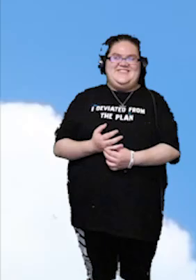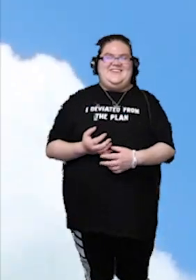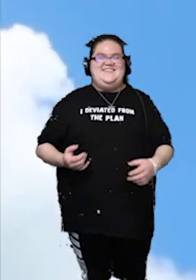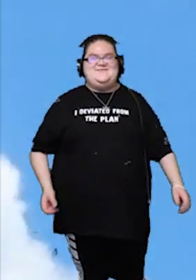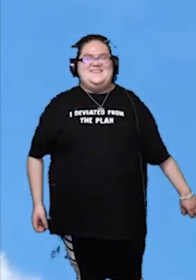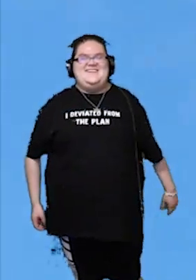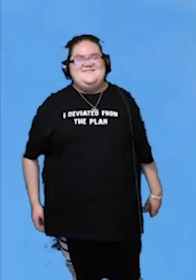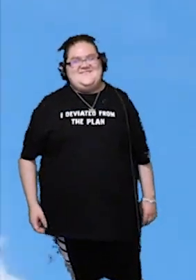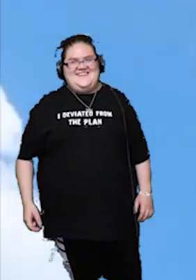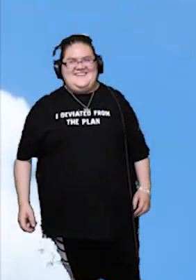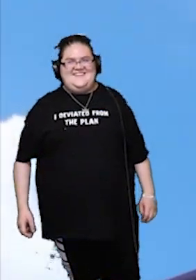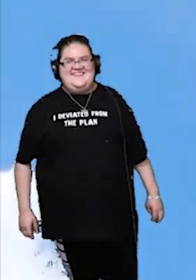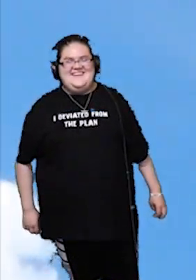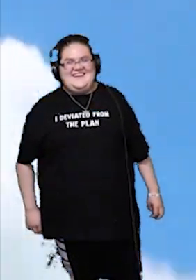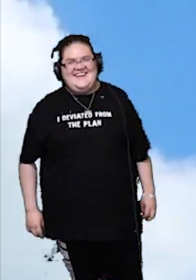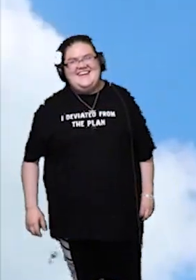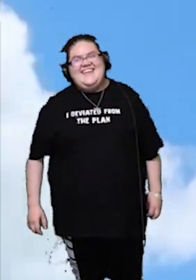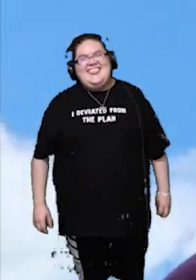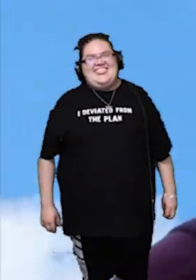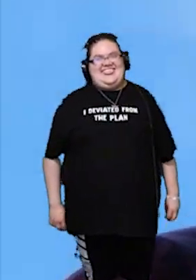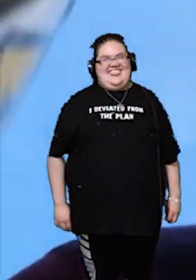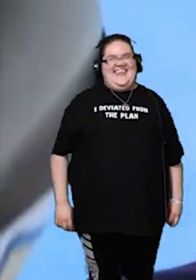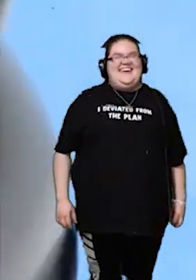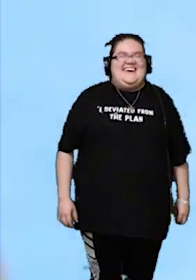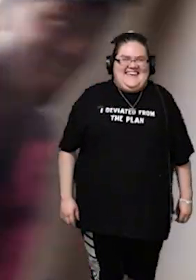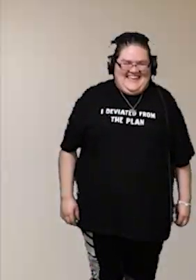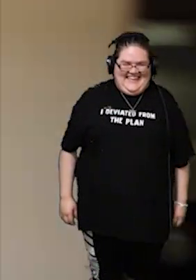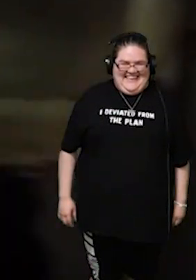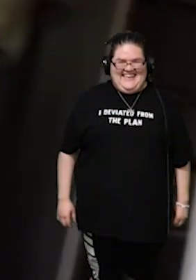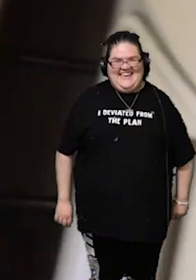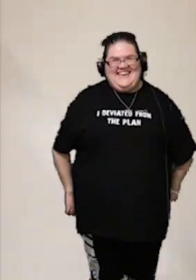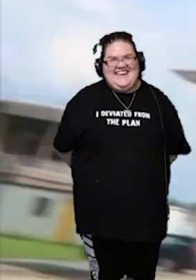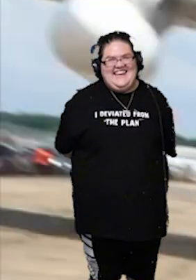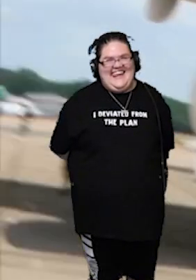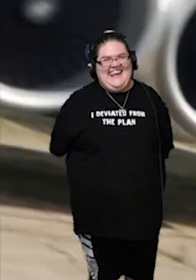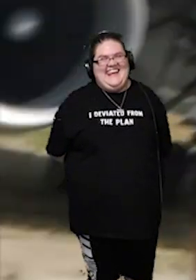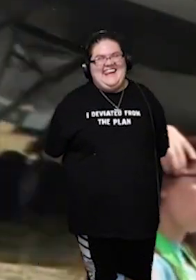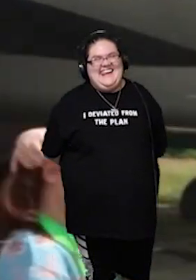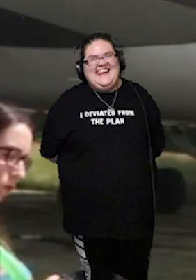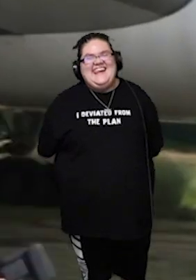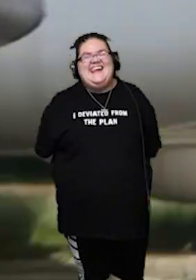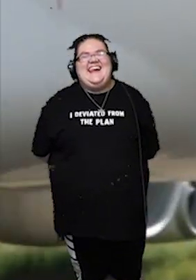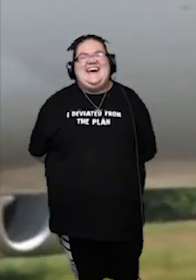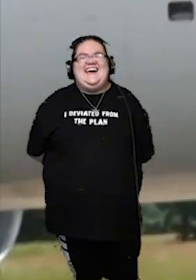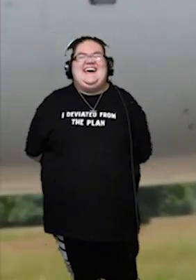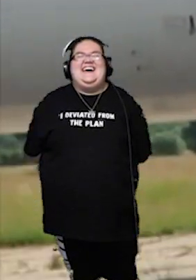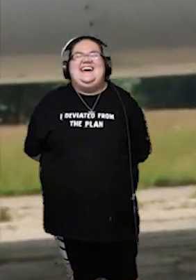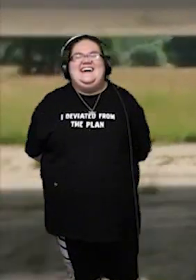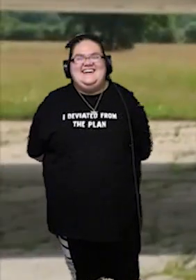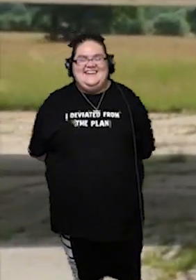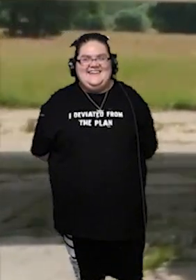Nah, but that was nice. Bruh, a mistake. I'm first class only. This is a mistake. I'll give him a few minutes.